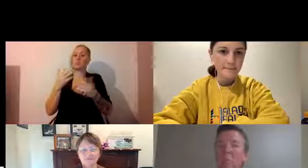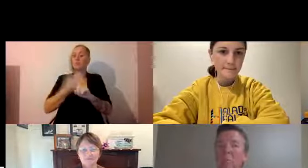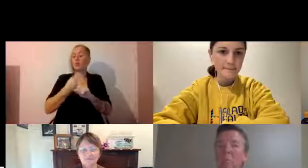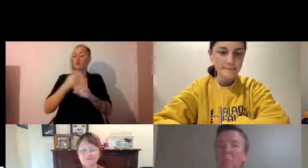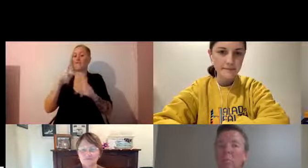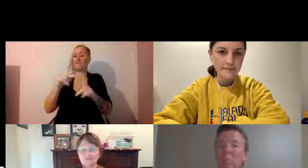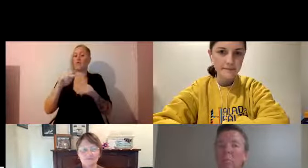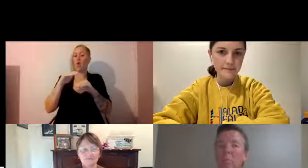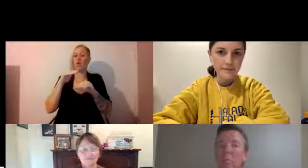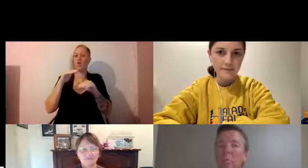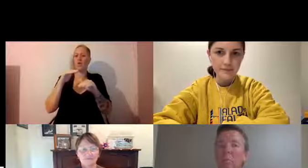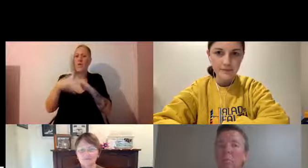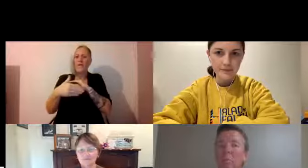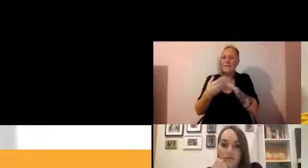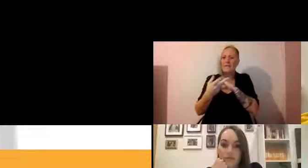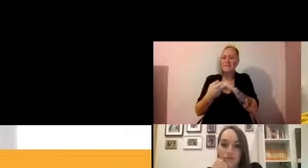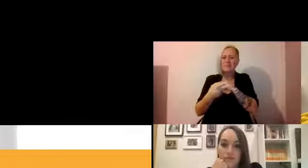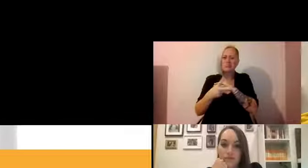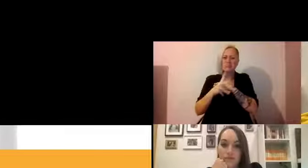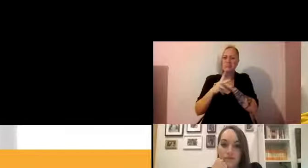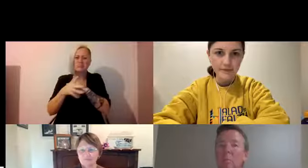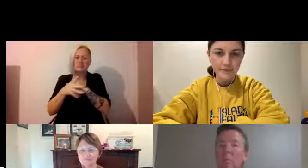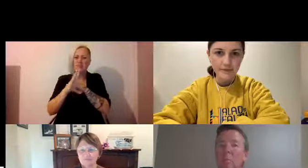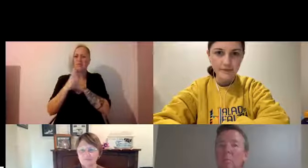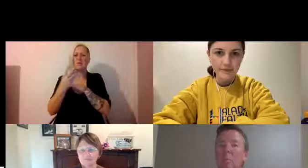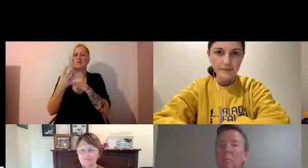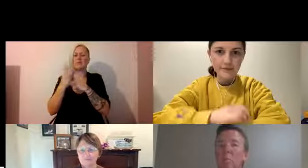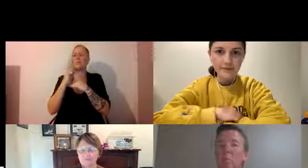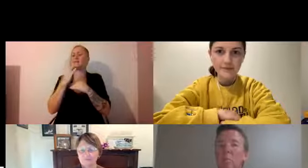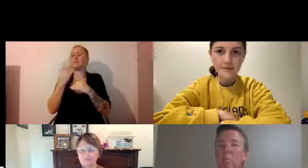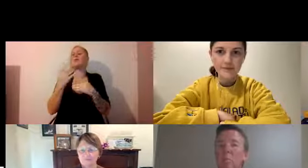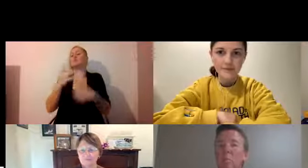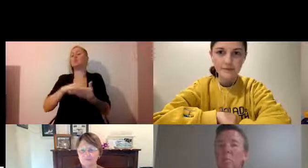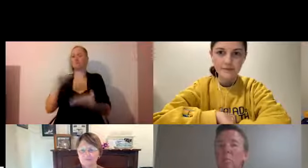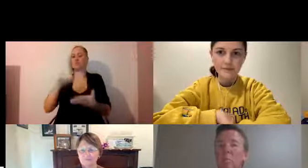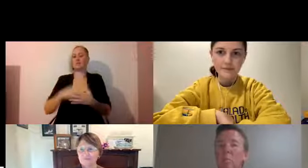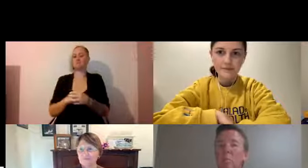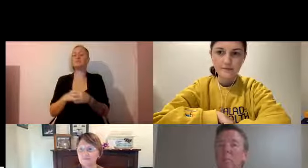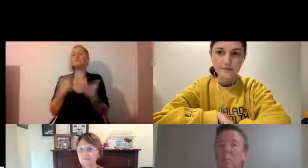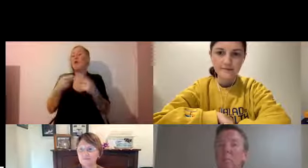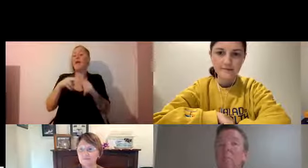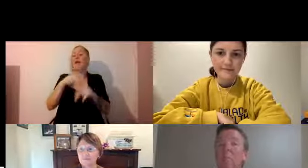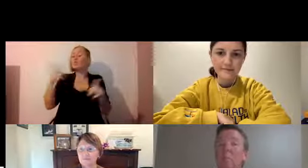more information about Halad towards the end for anybody who would like to find out more.